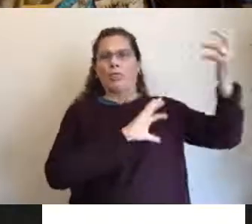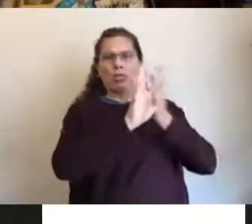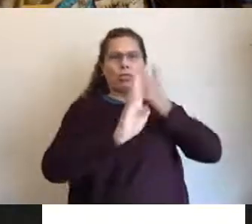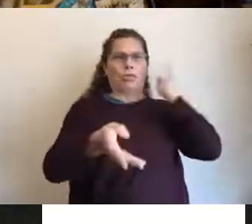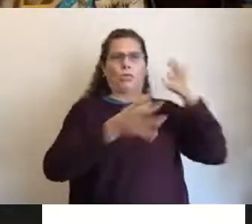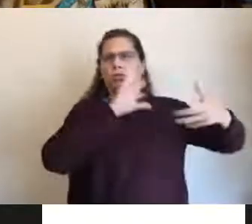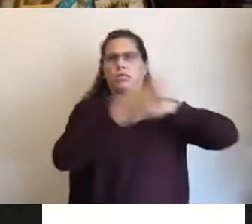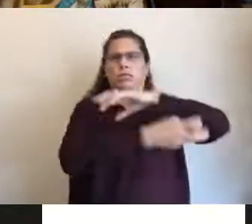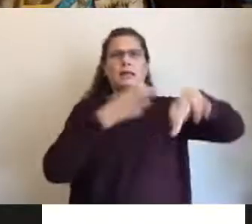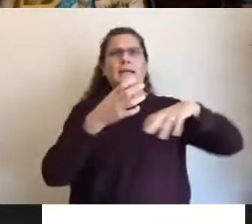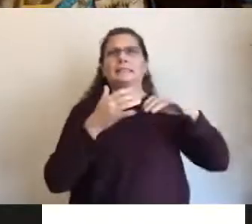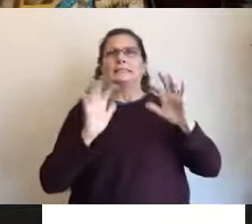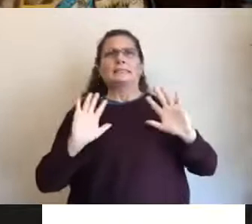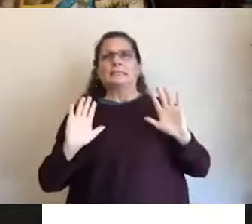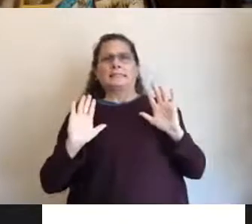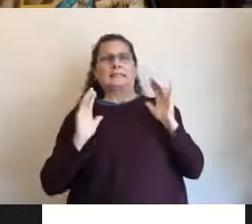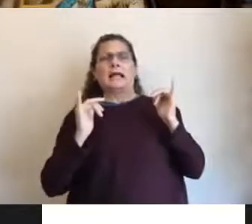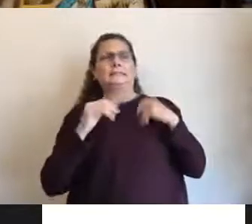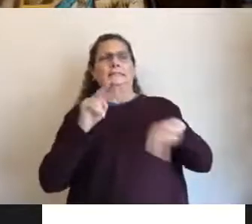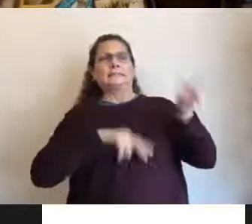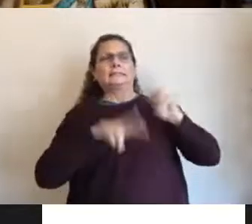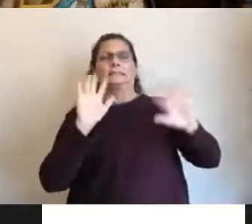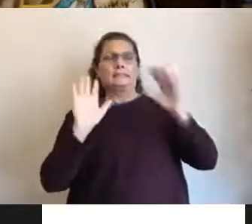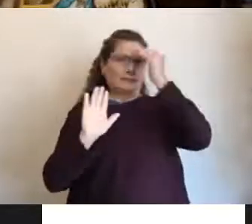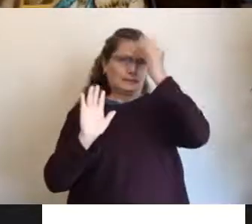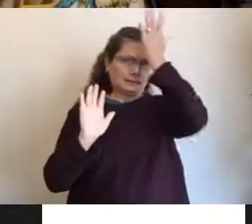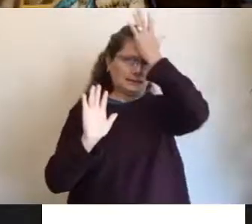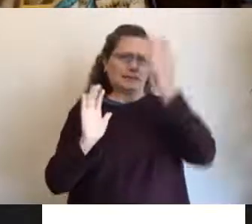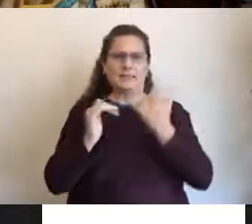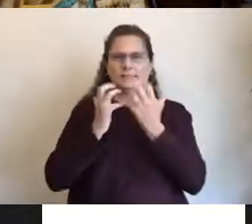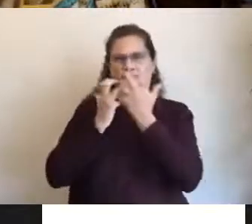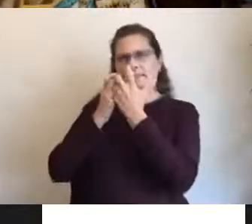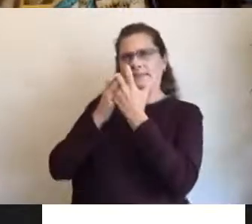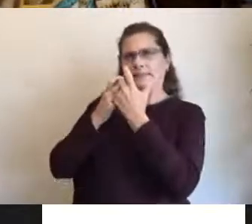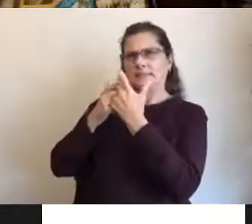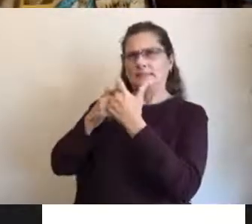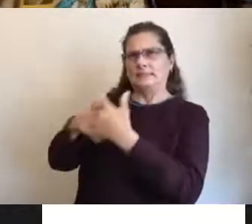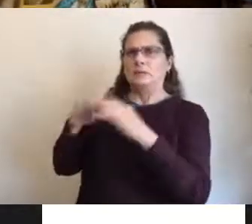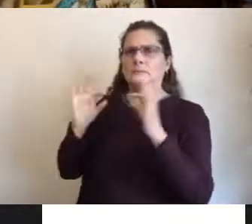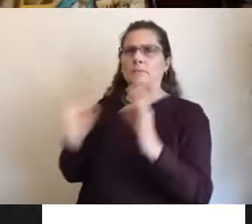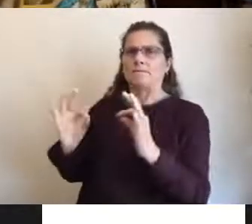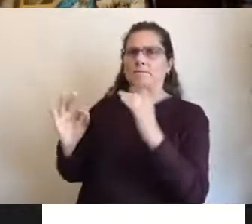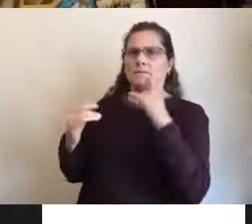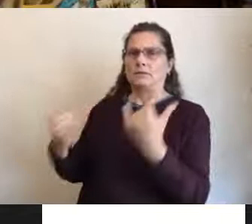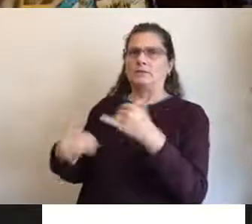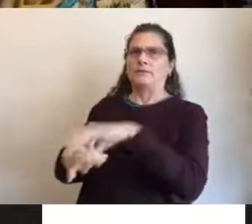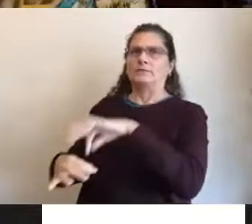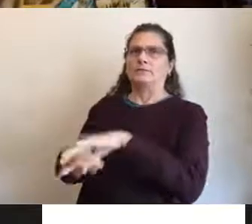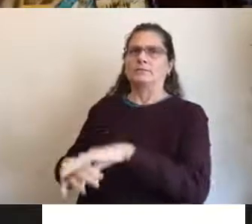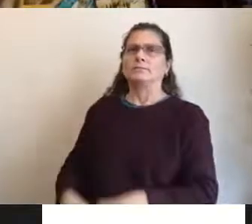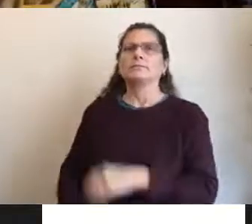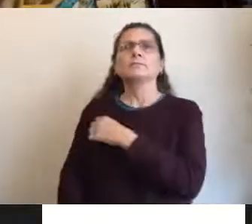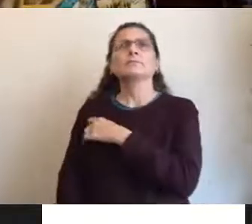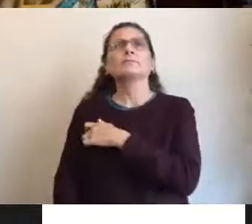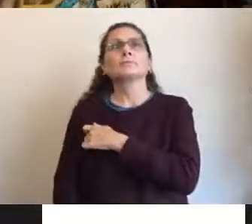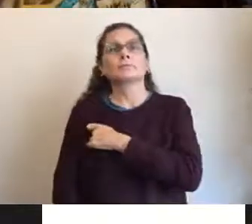election commission and our health department. And for those of you who voted in person on Tuesday, you saw that. You saw the